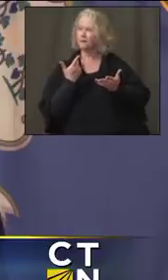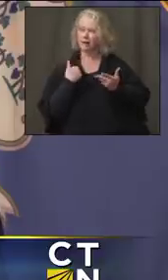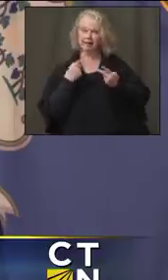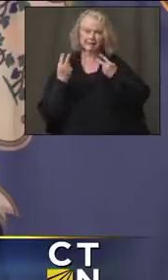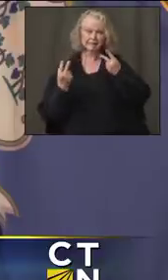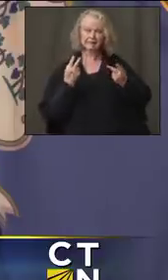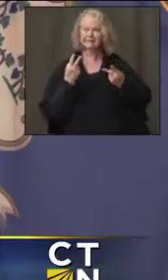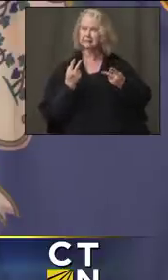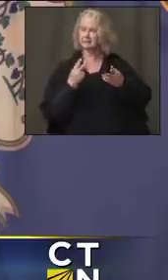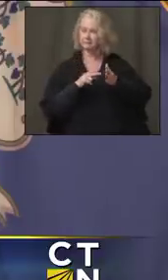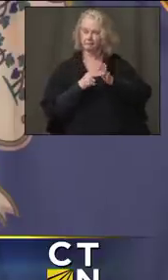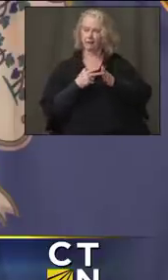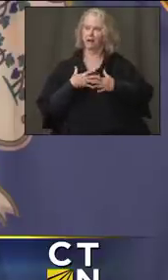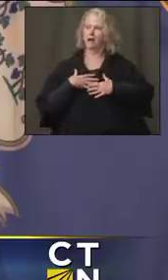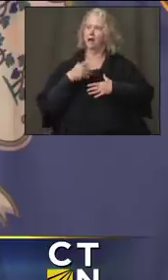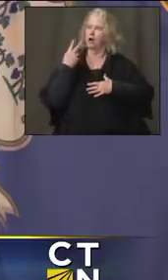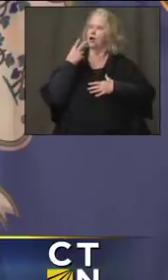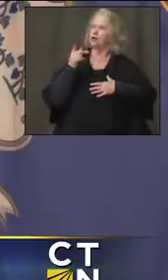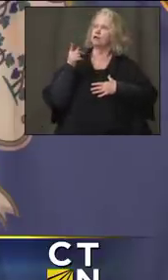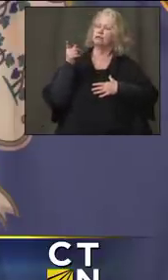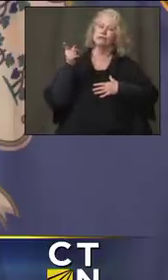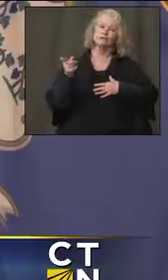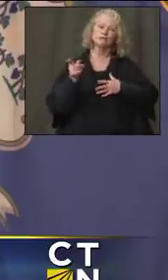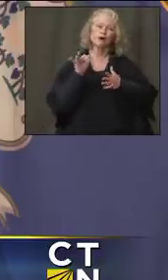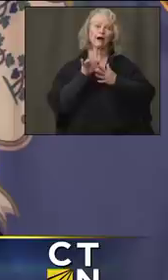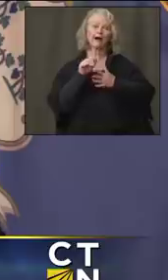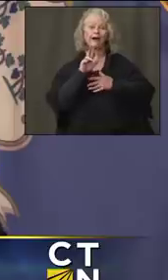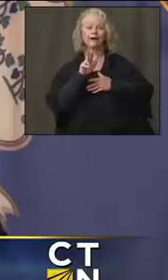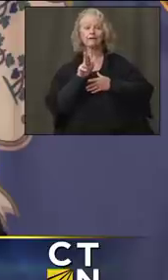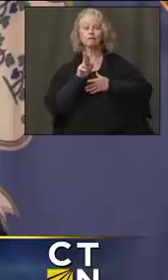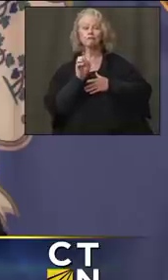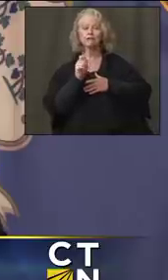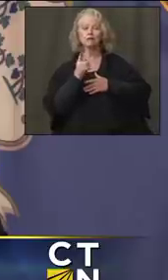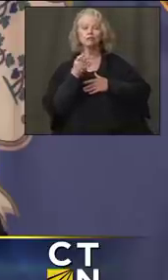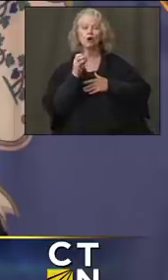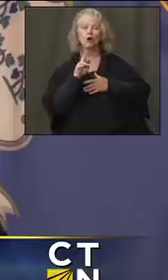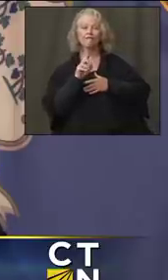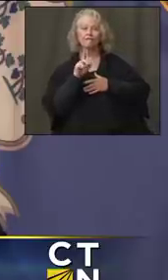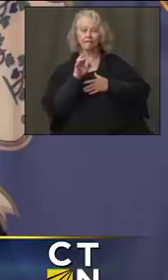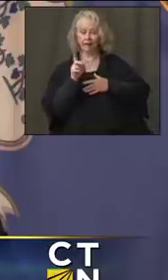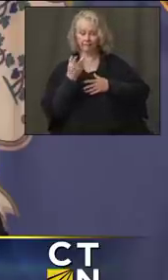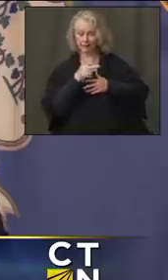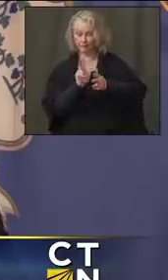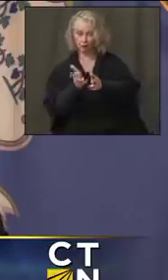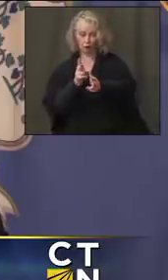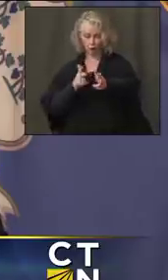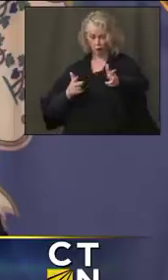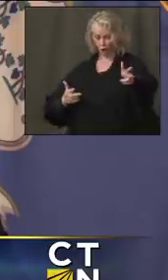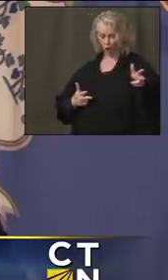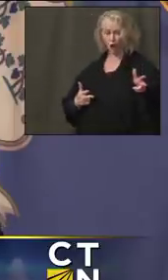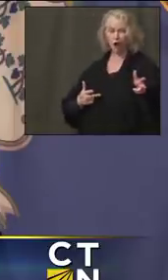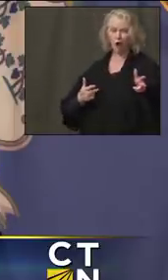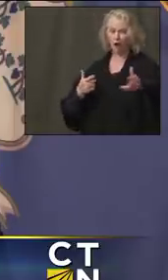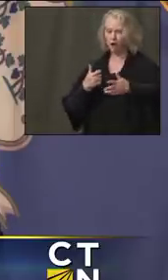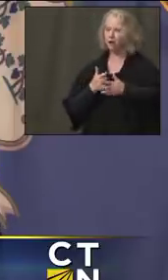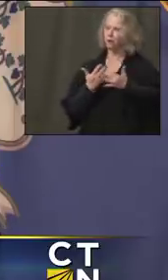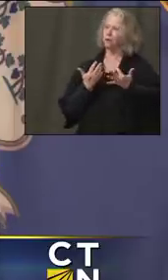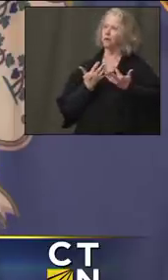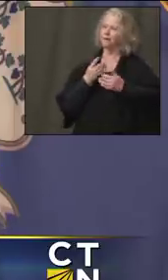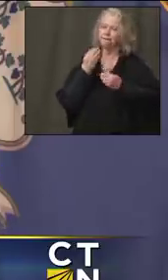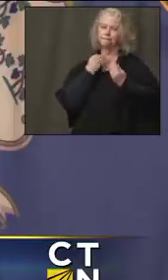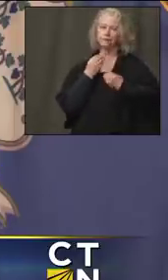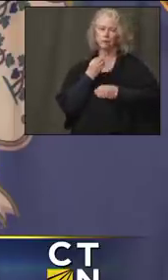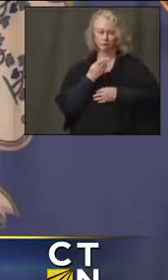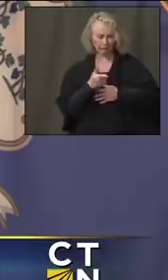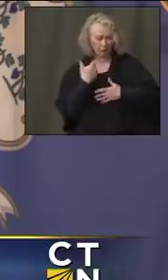everybody lined up trying to get their 15 pounds of food. And these were folks who had a good paying job just 6 weeks ago, and now they're waiting in